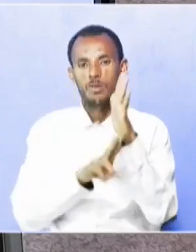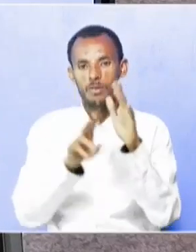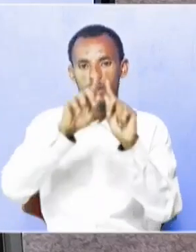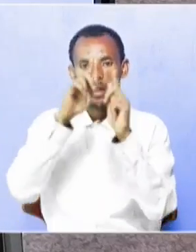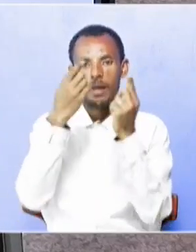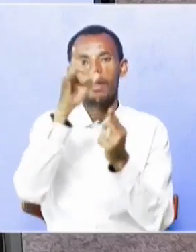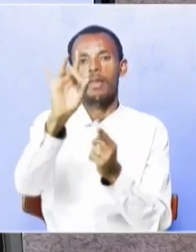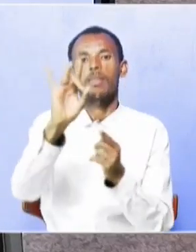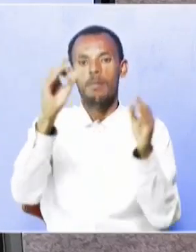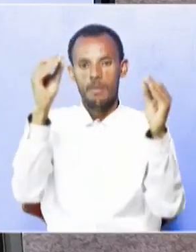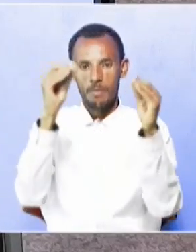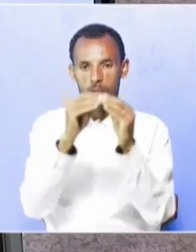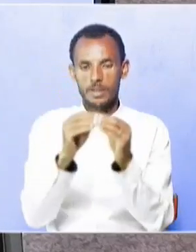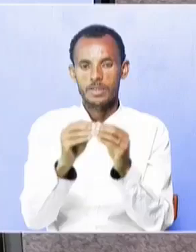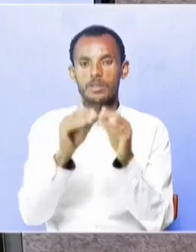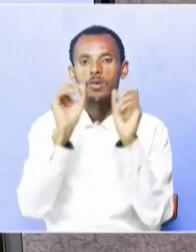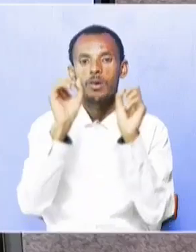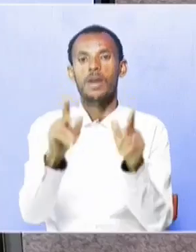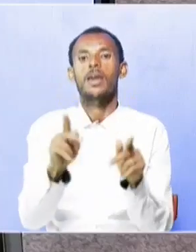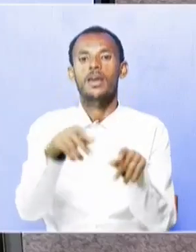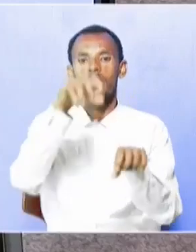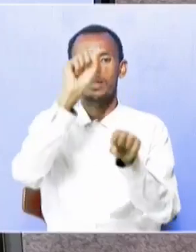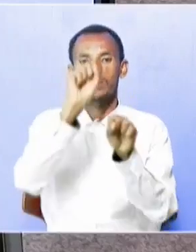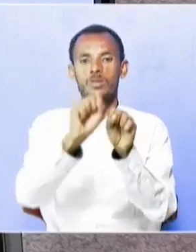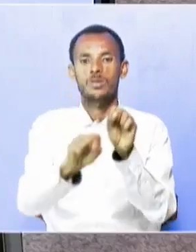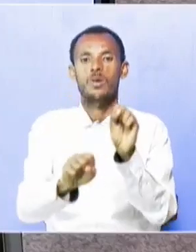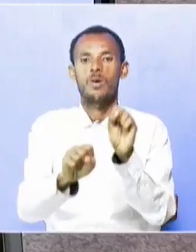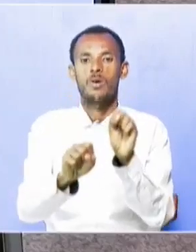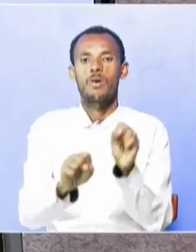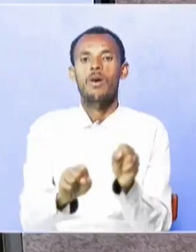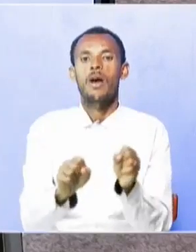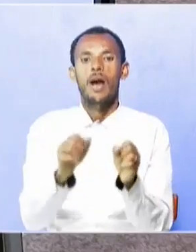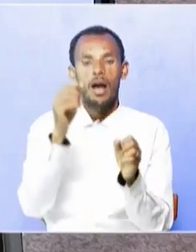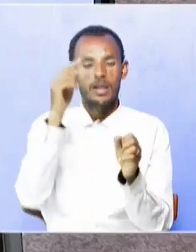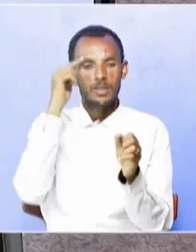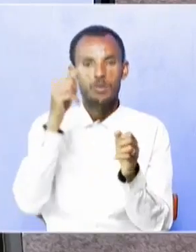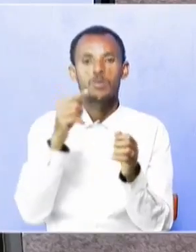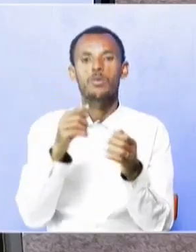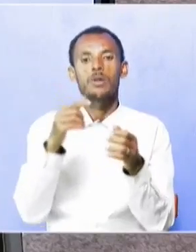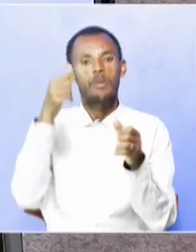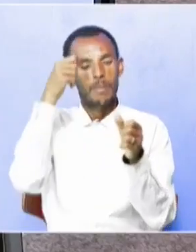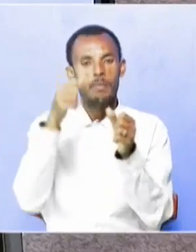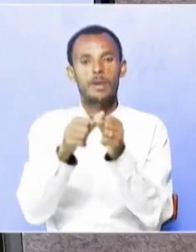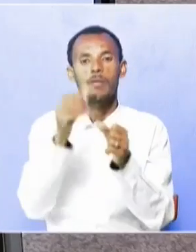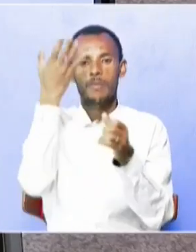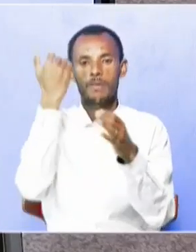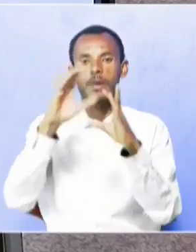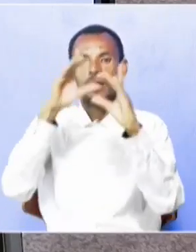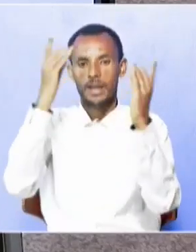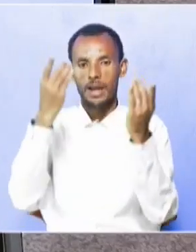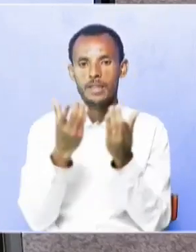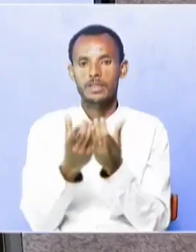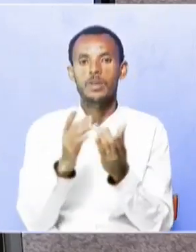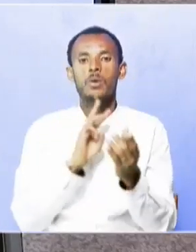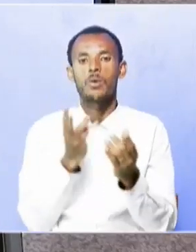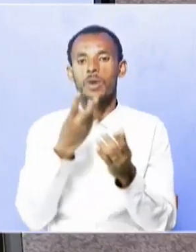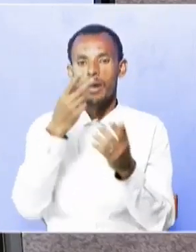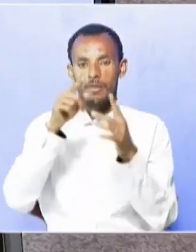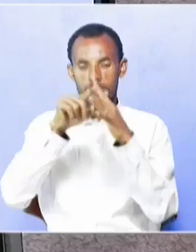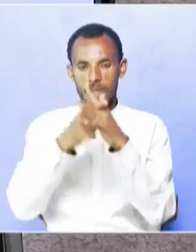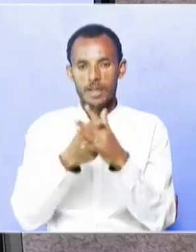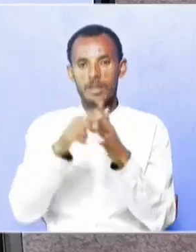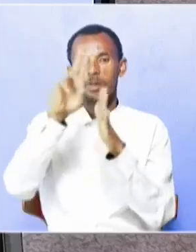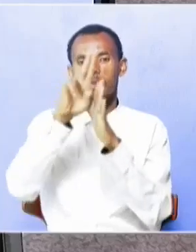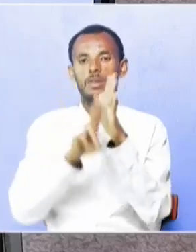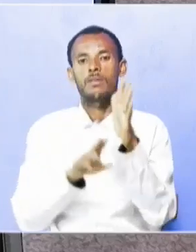8 Mathematics. Okay, so as you all remember, in our previous lesson we have started